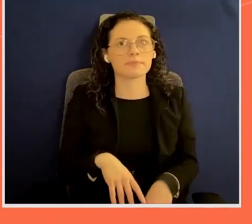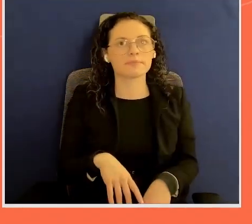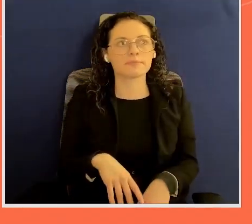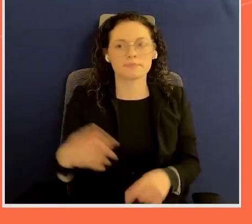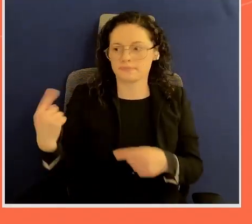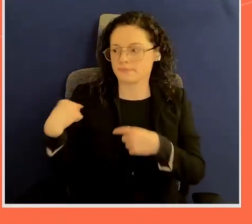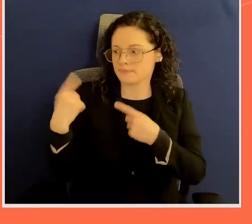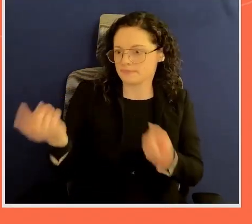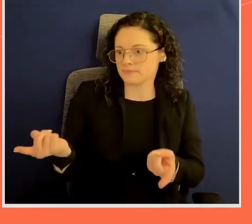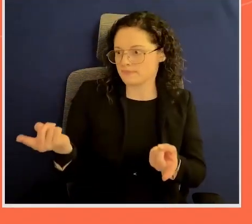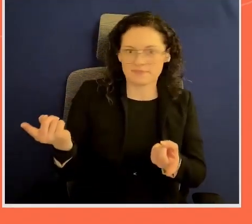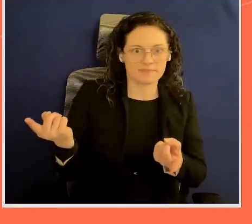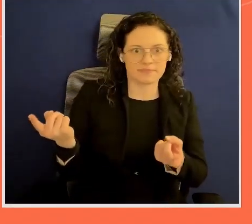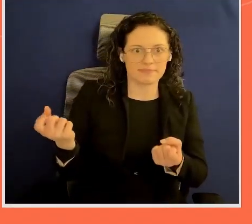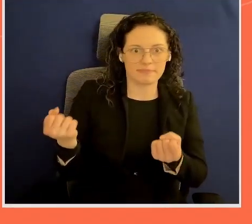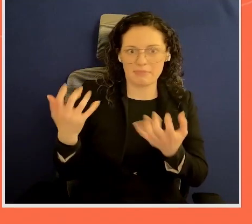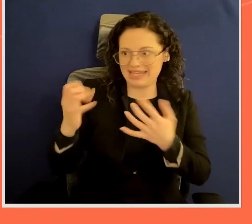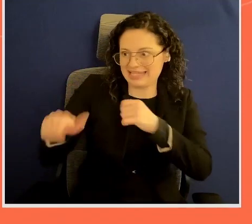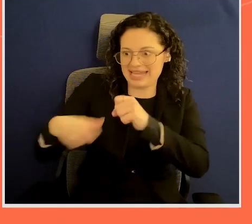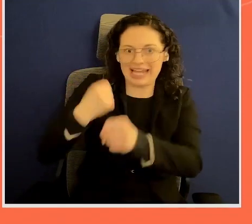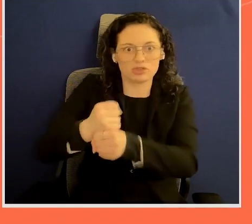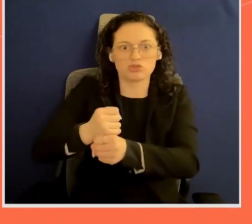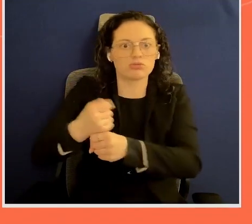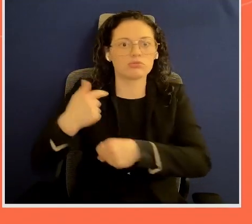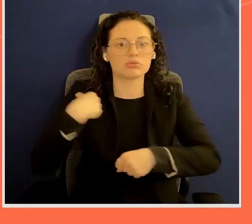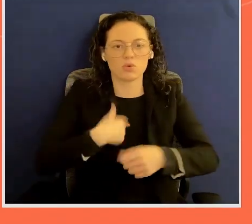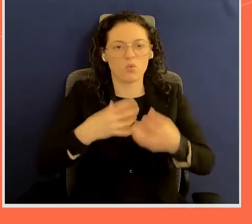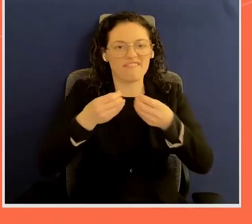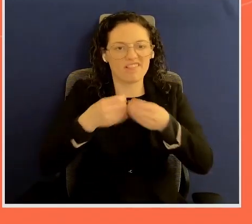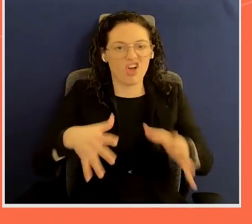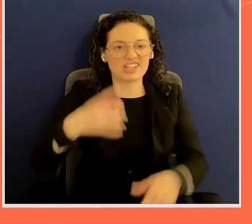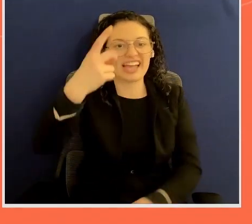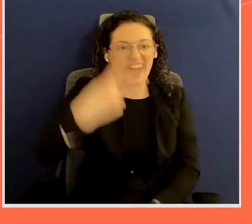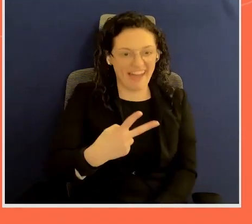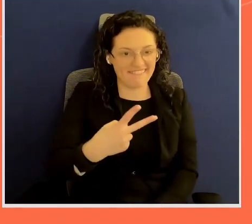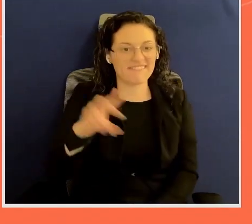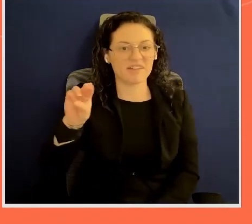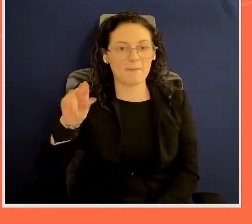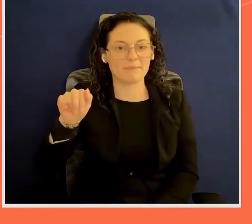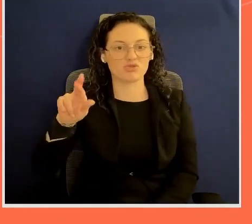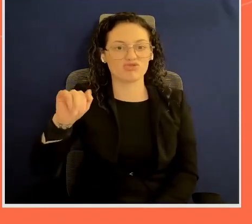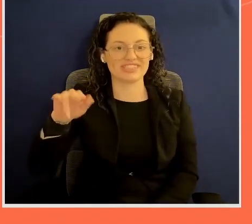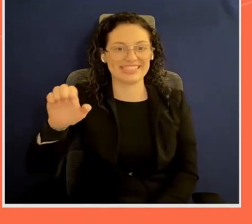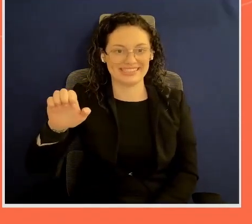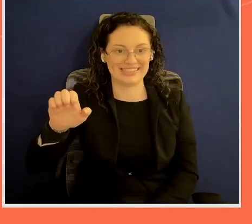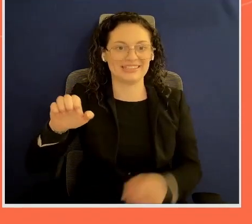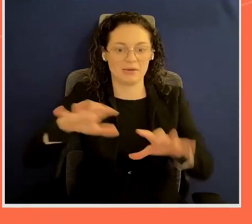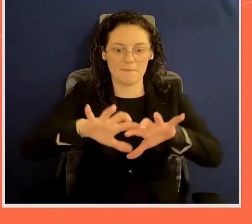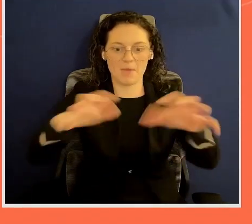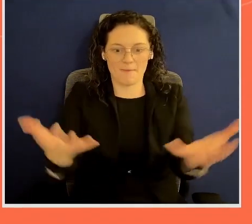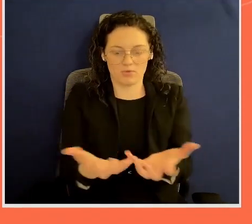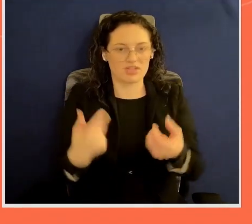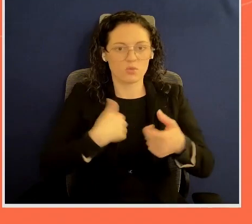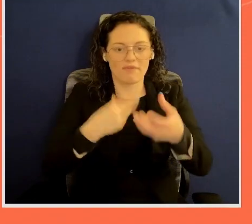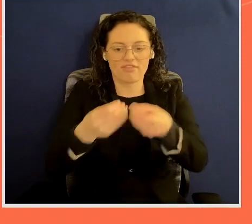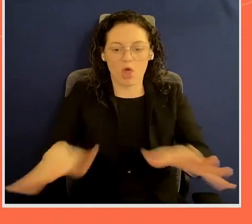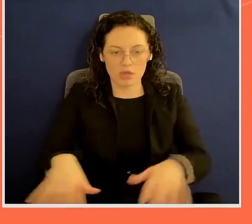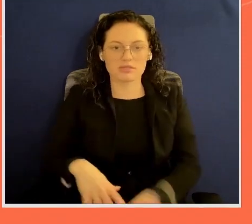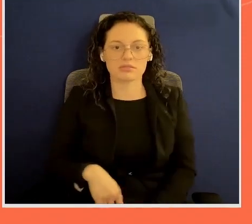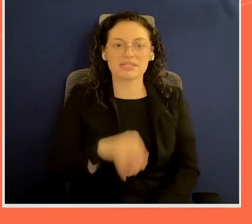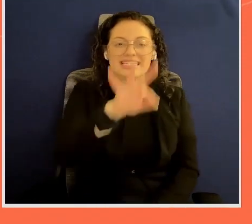And so we embrace our brothers and sisters here, our friends, and all of us have come here with a view not to